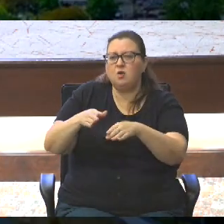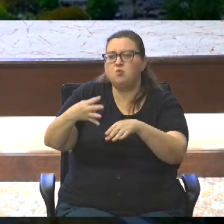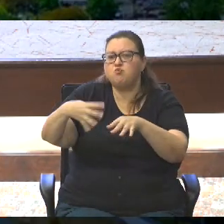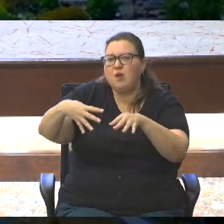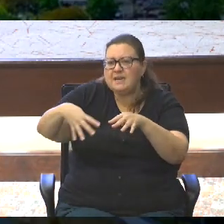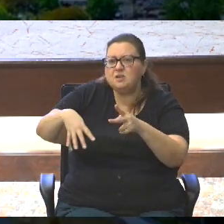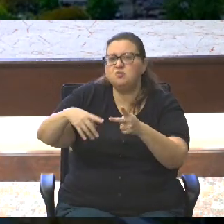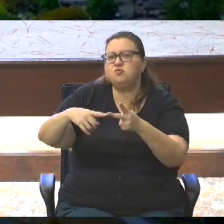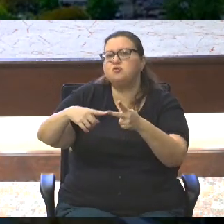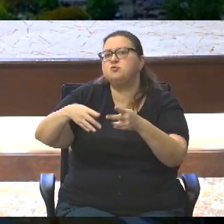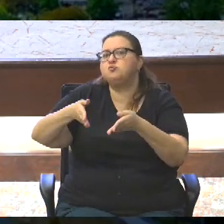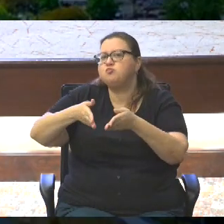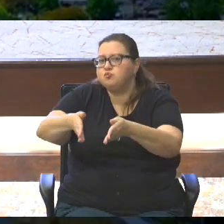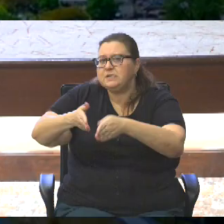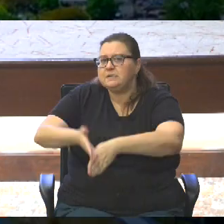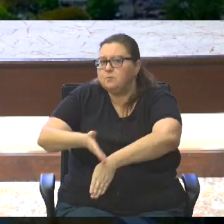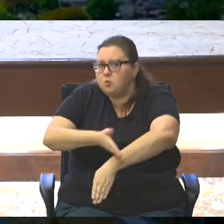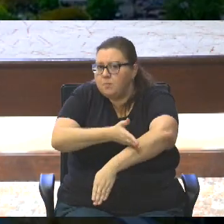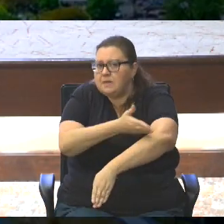work in the coming years.